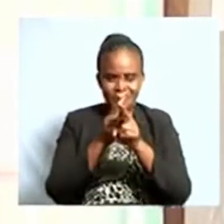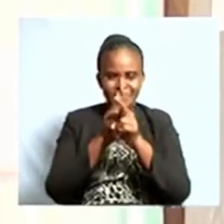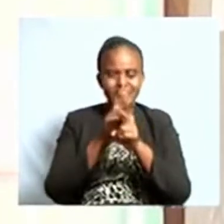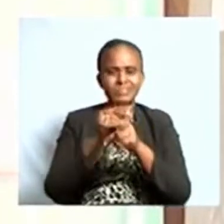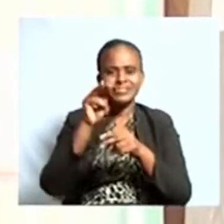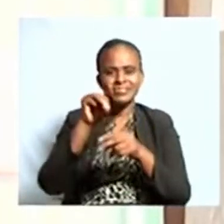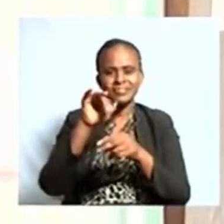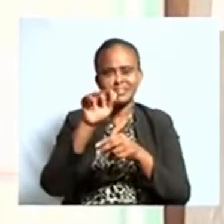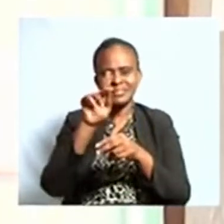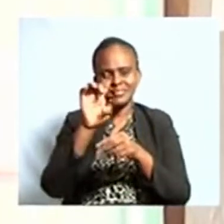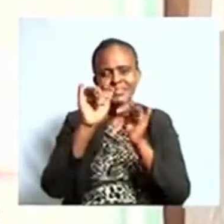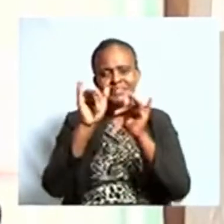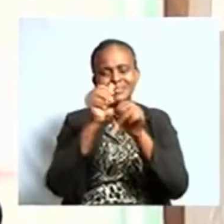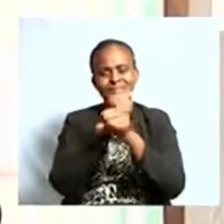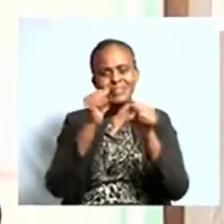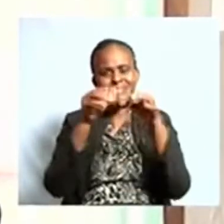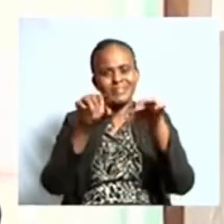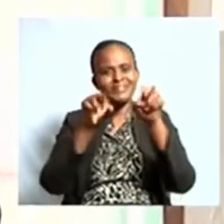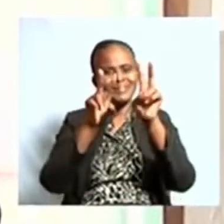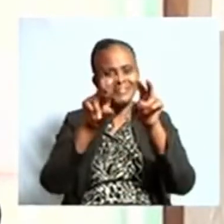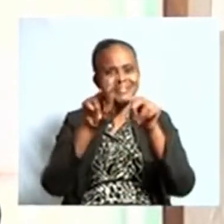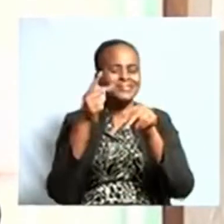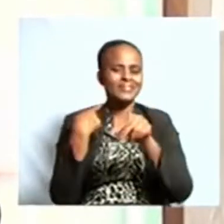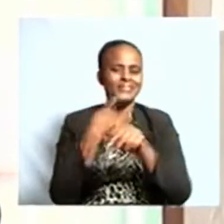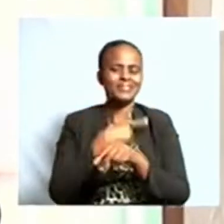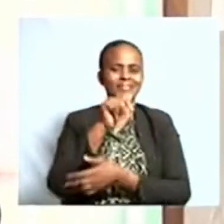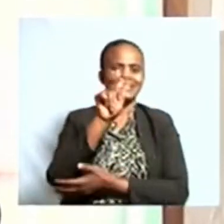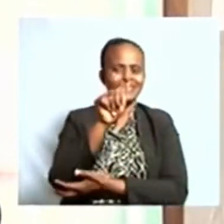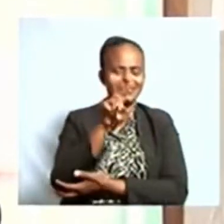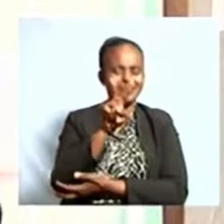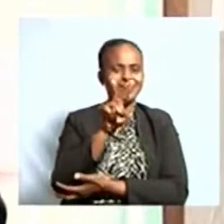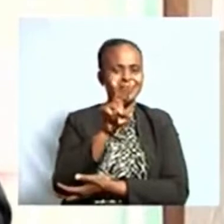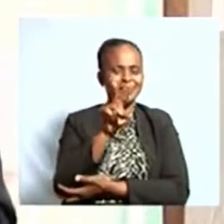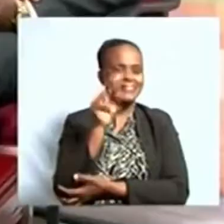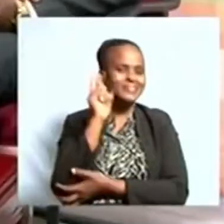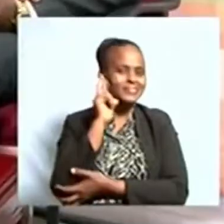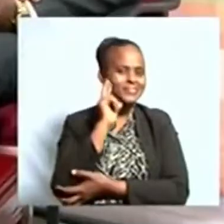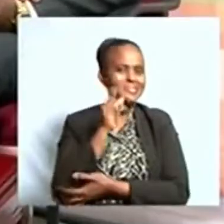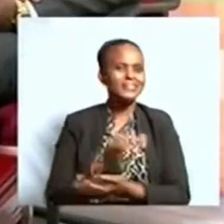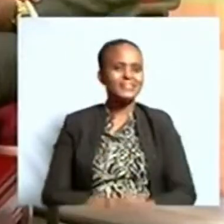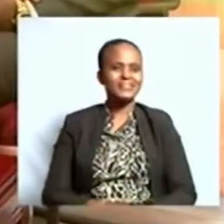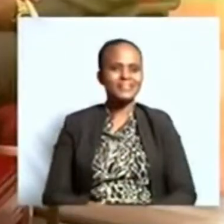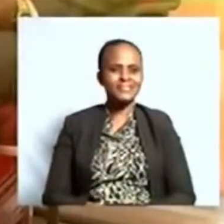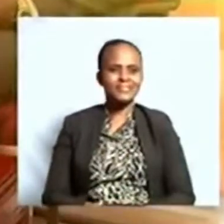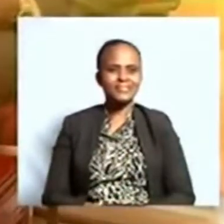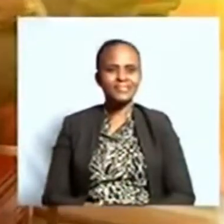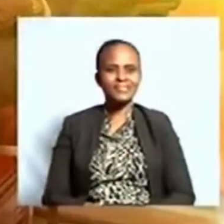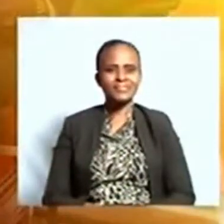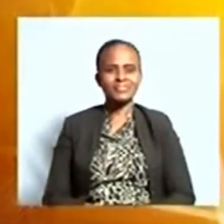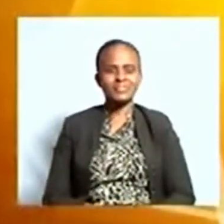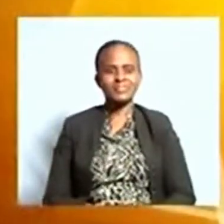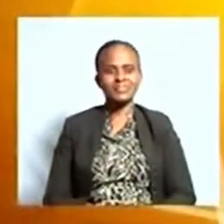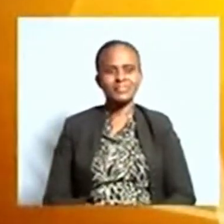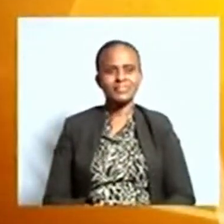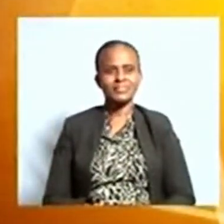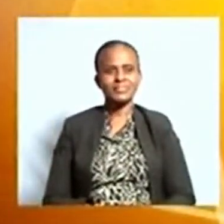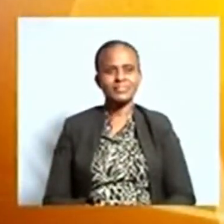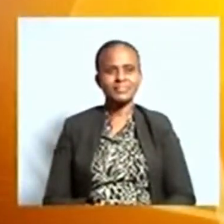Mposha. Stay safe and continue watching Parliament and listening to Parliament Radio.